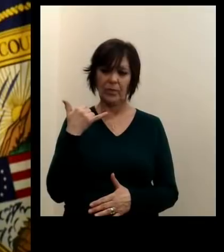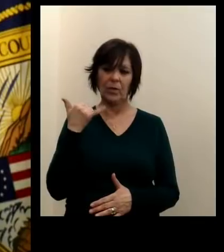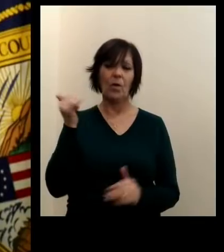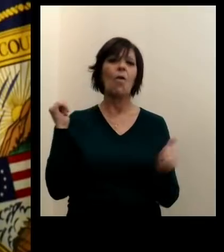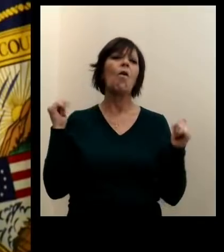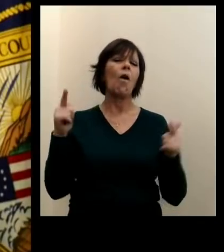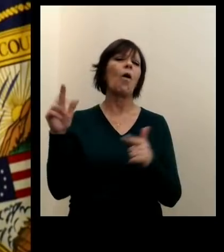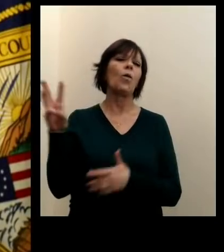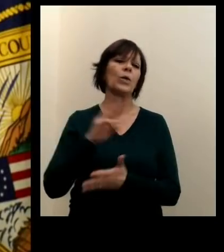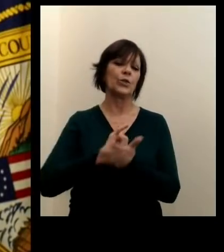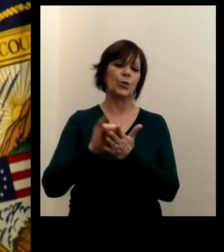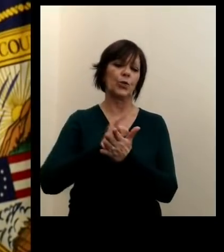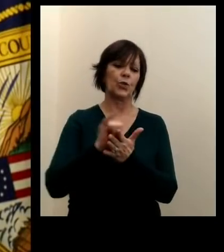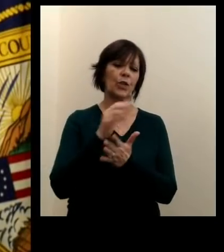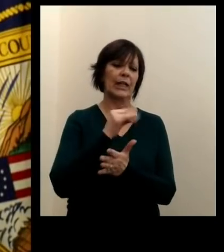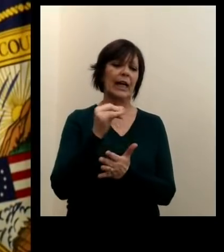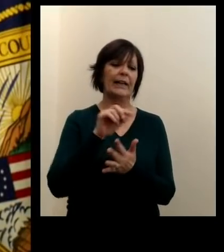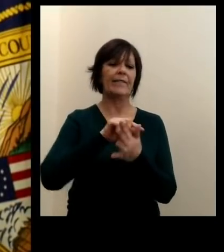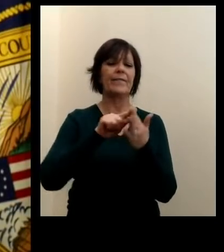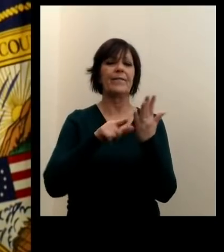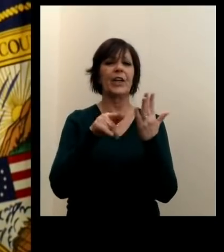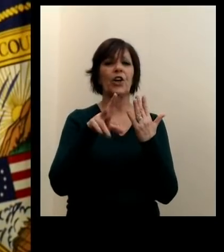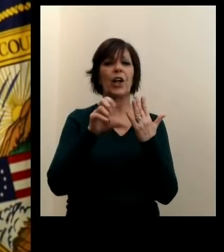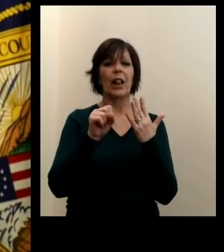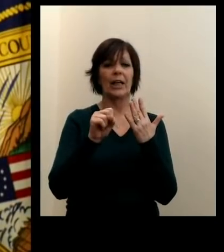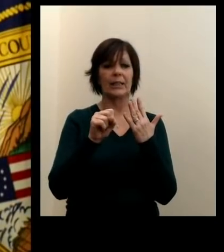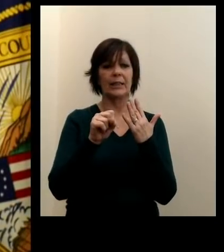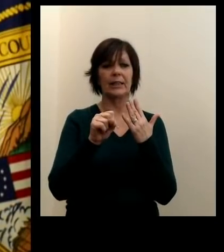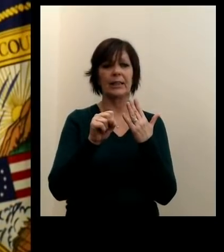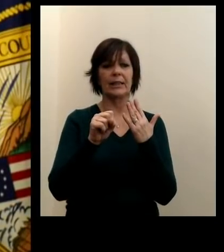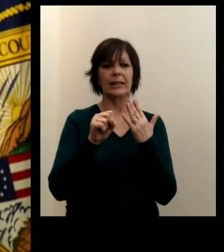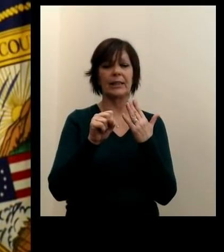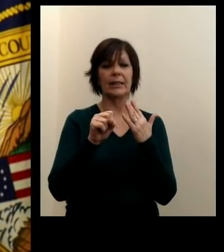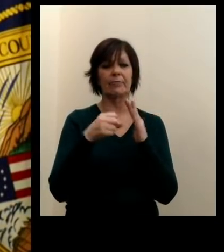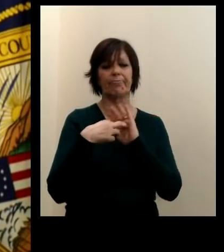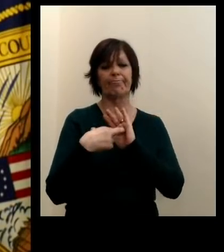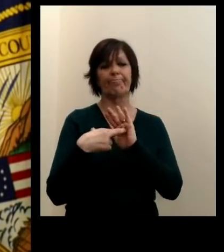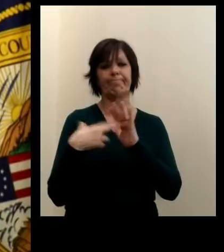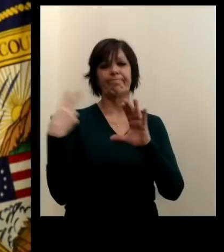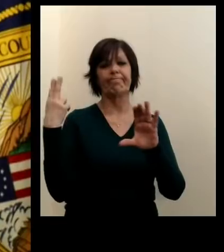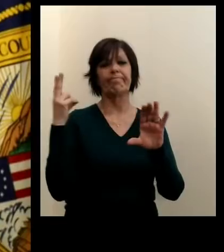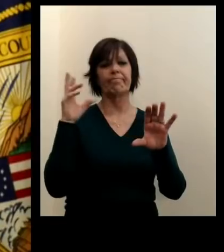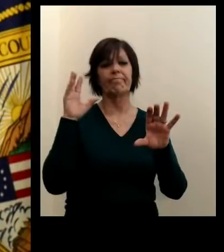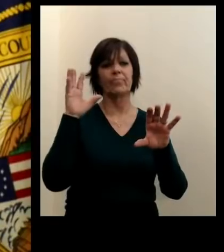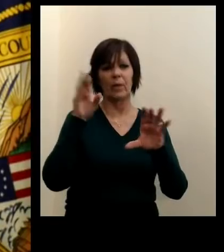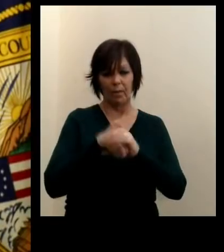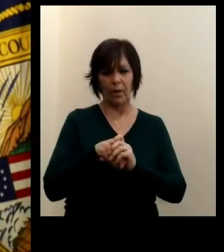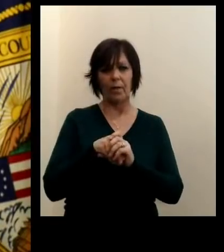all Western New York and Finger Lakes Regional Hub participants were on.